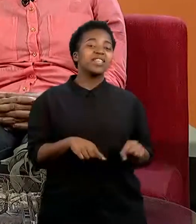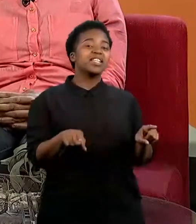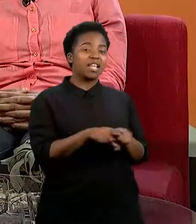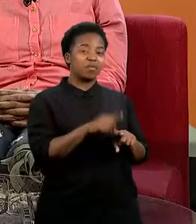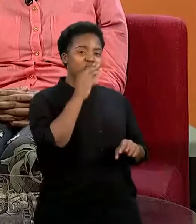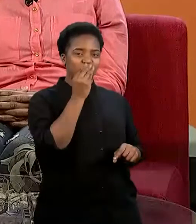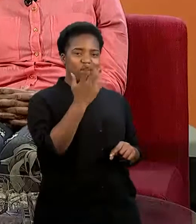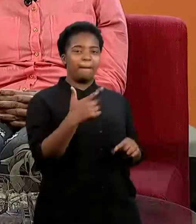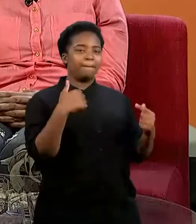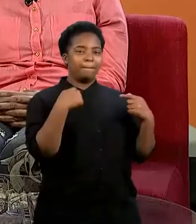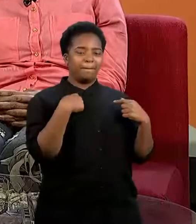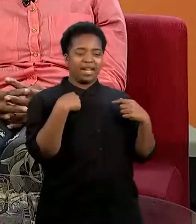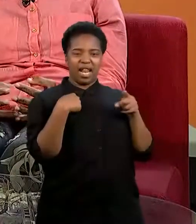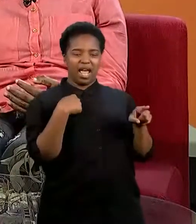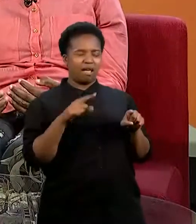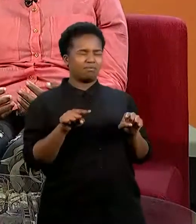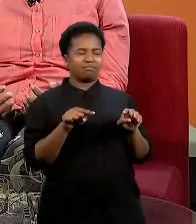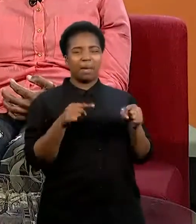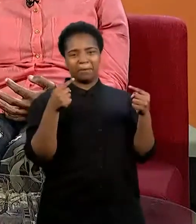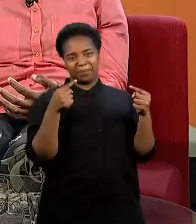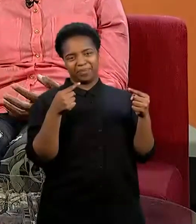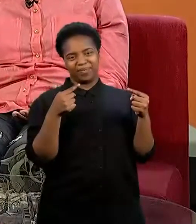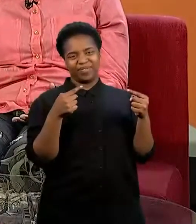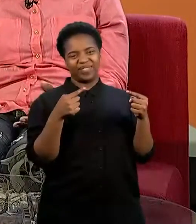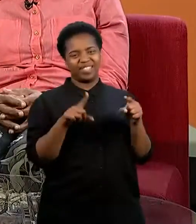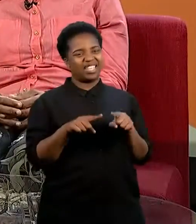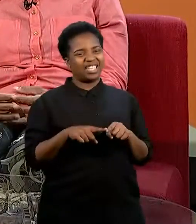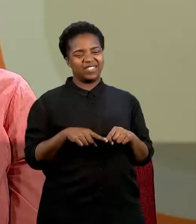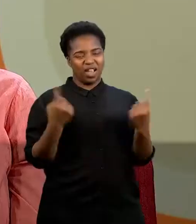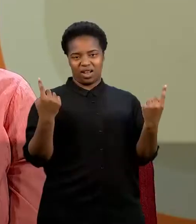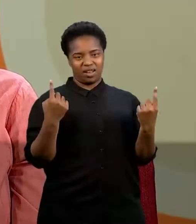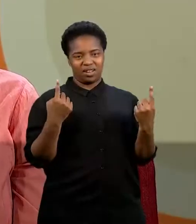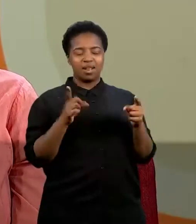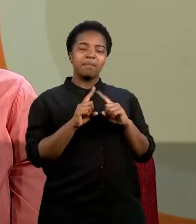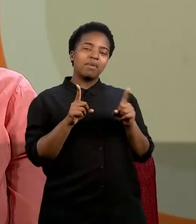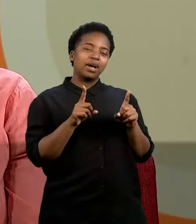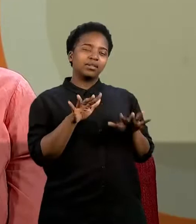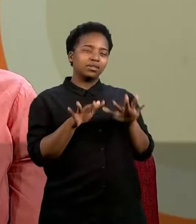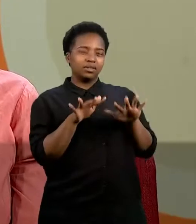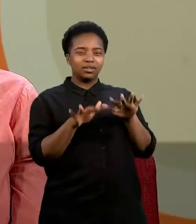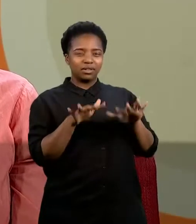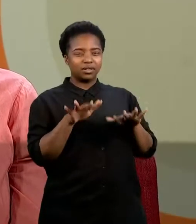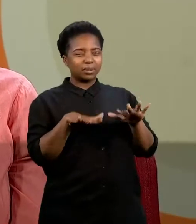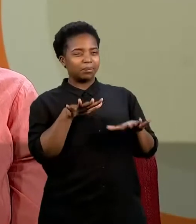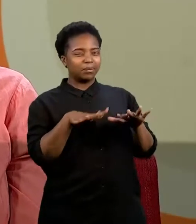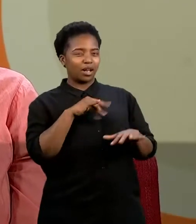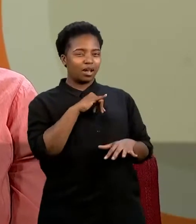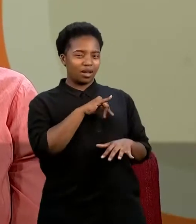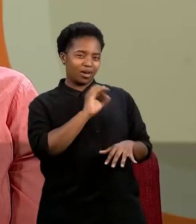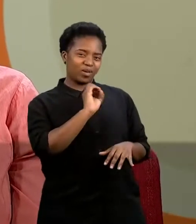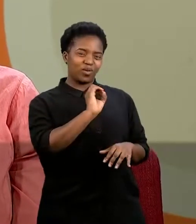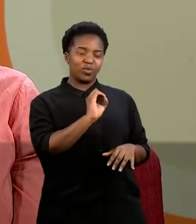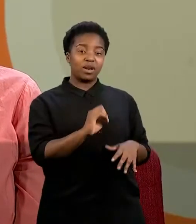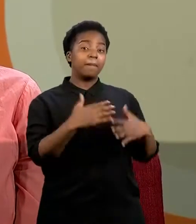Njengoba asho ukuthi ashilo ukuthi mina naye we do have different personalities, but we do say ama personalities